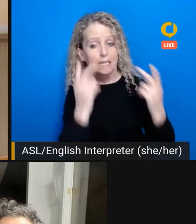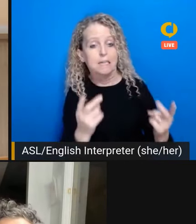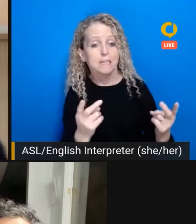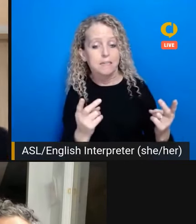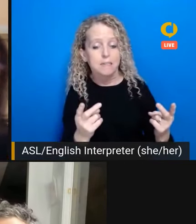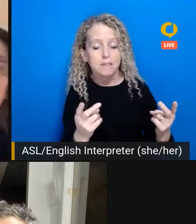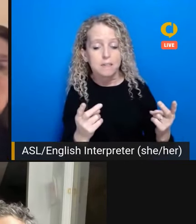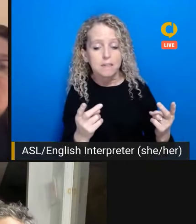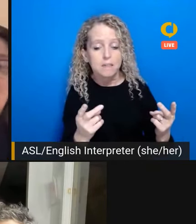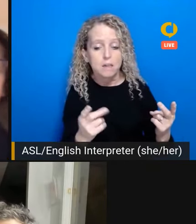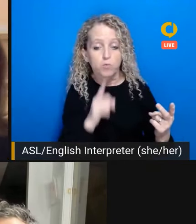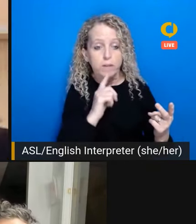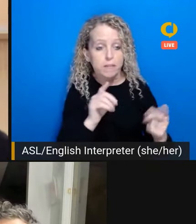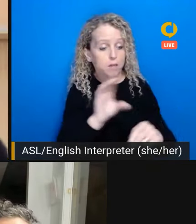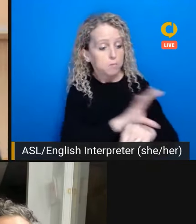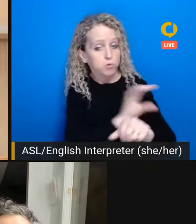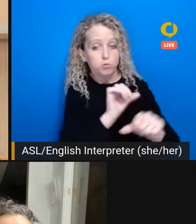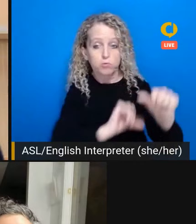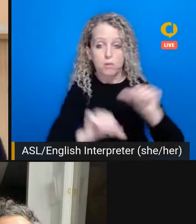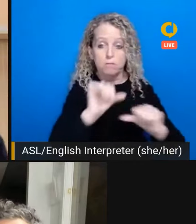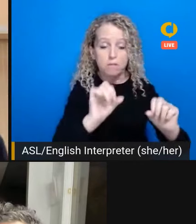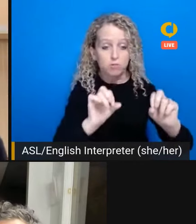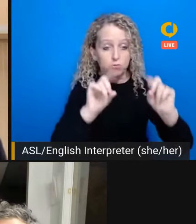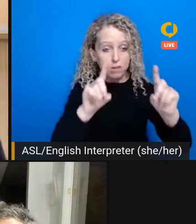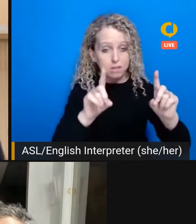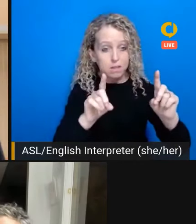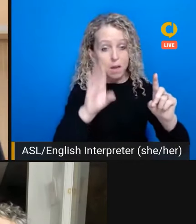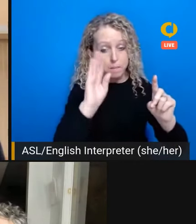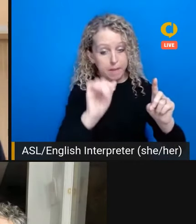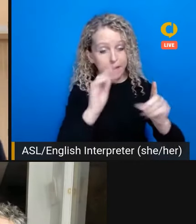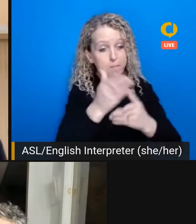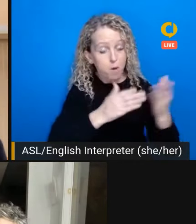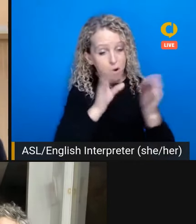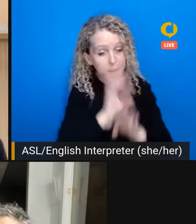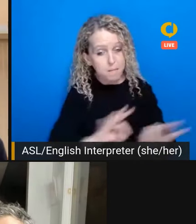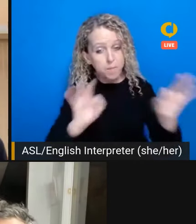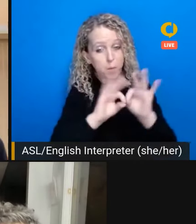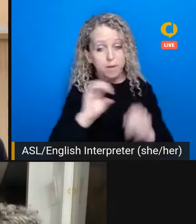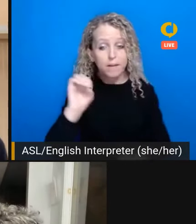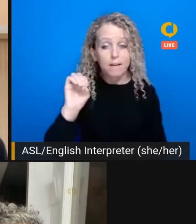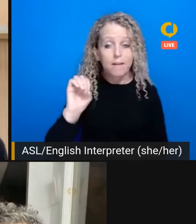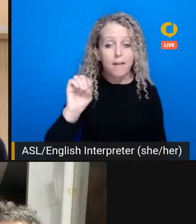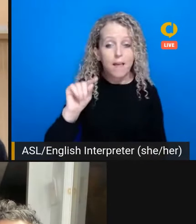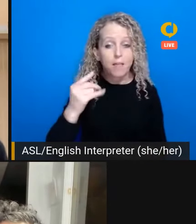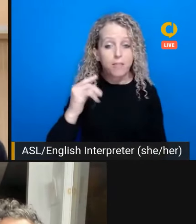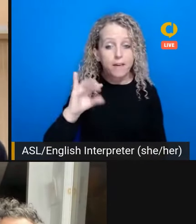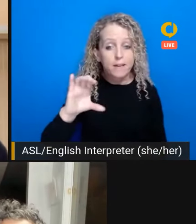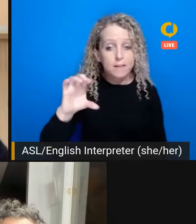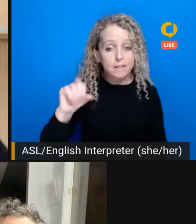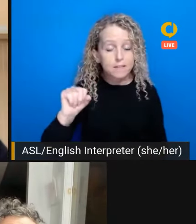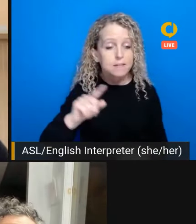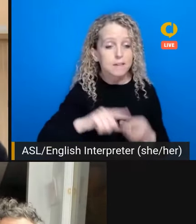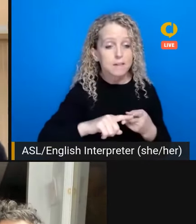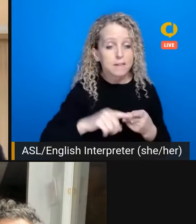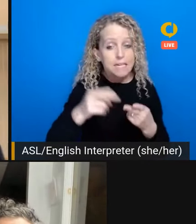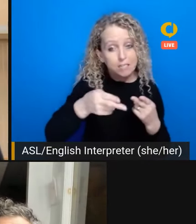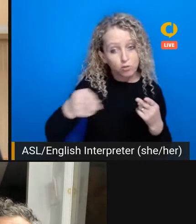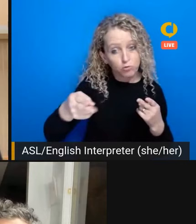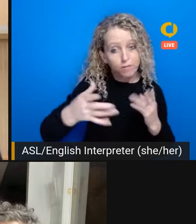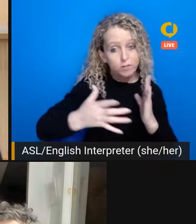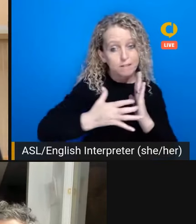computer science education is a grounding in ethics, a grounding in the history of technology, and a technology as a